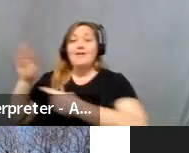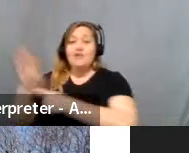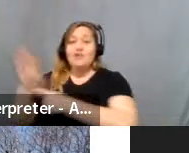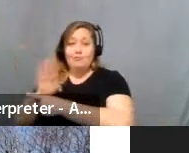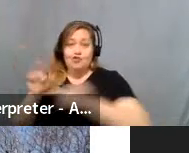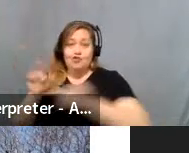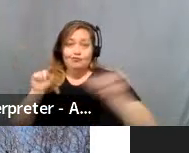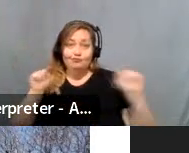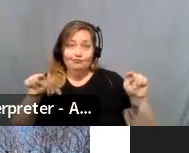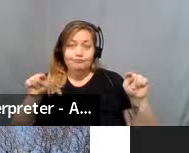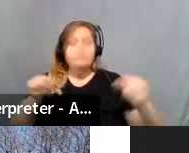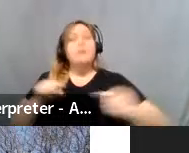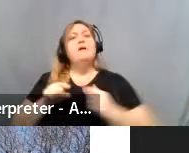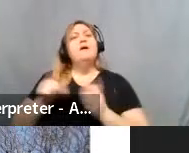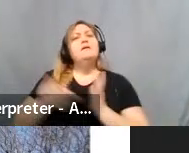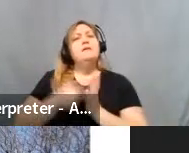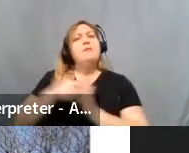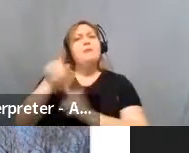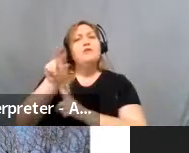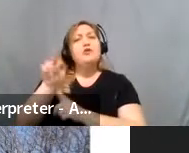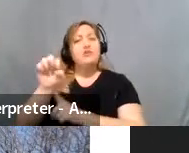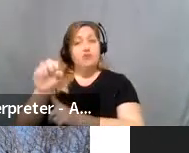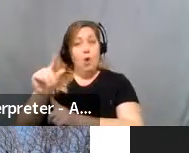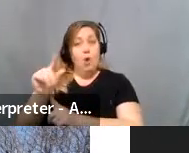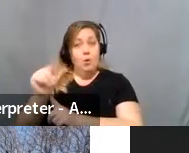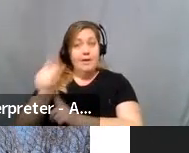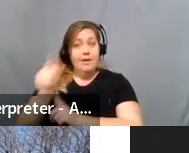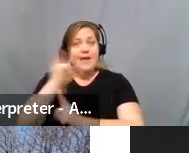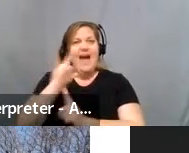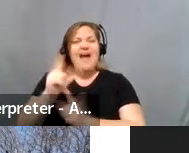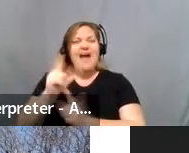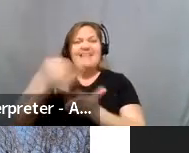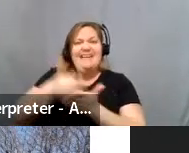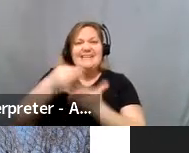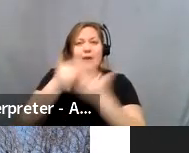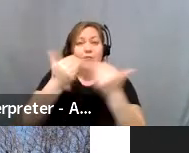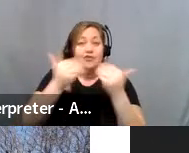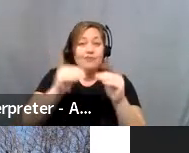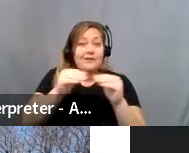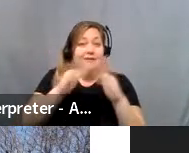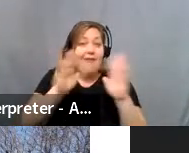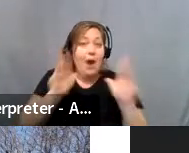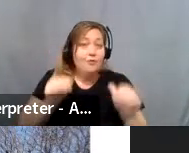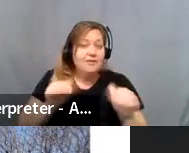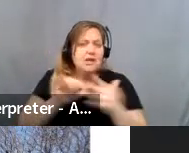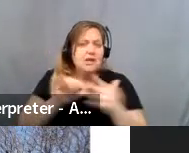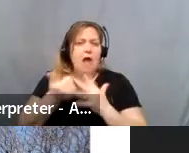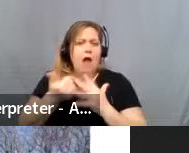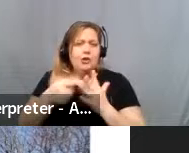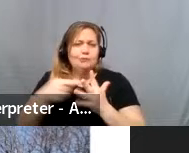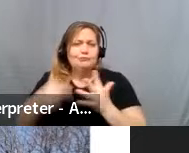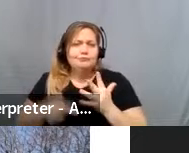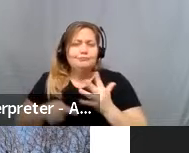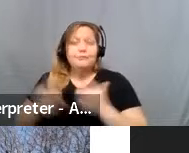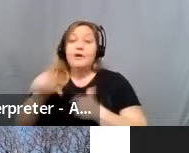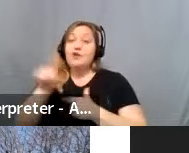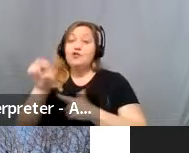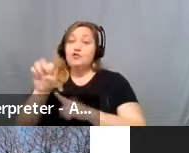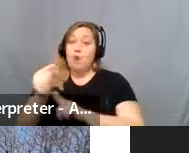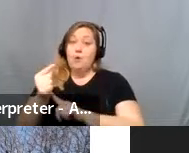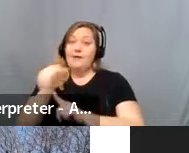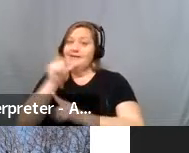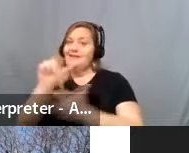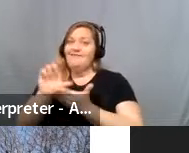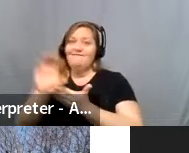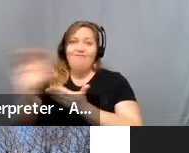includes other things, like requirements for income-restricted affordable housing. But zoning does not fund new housing